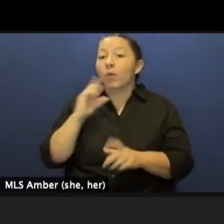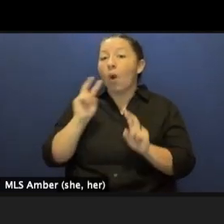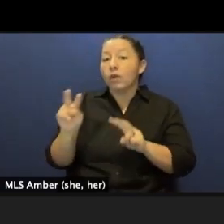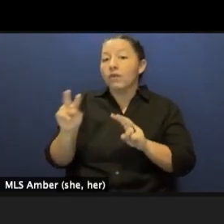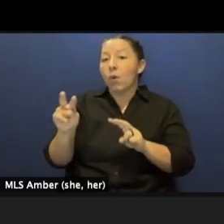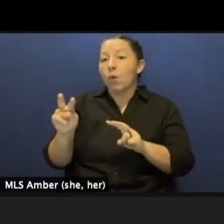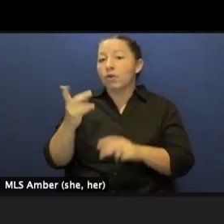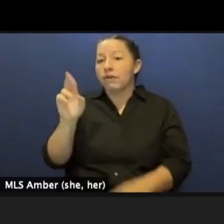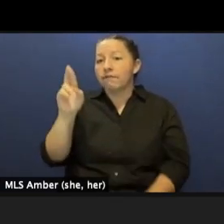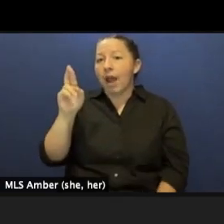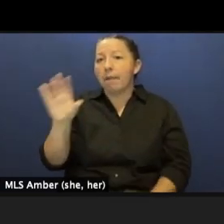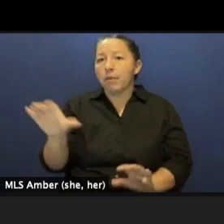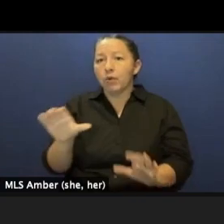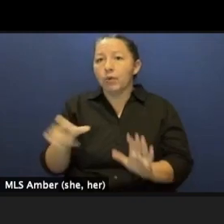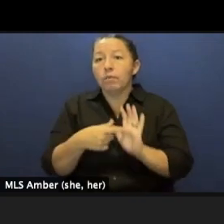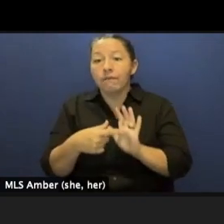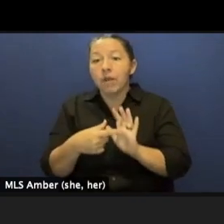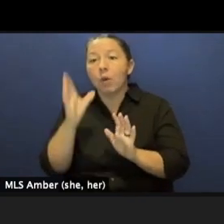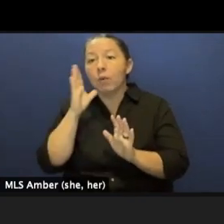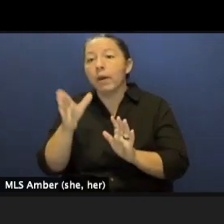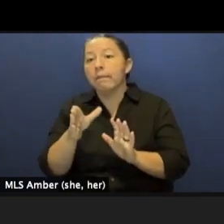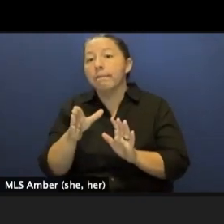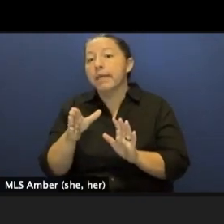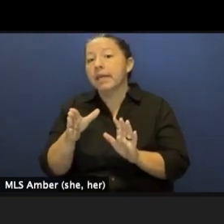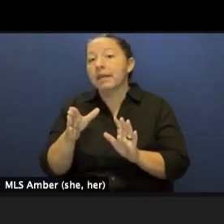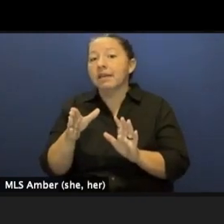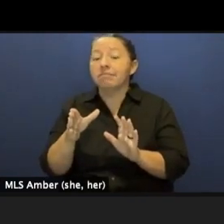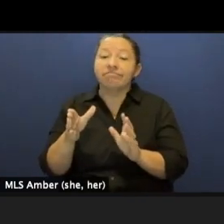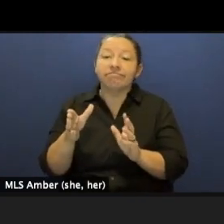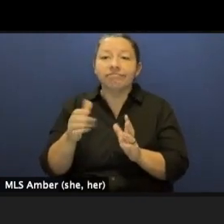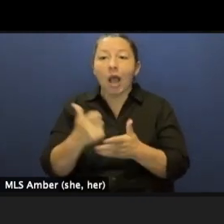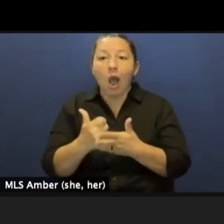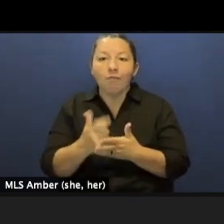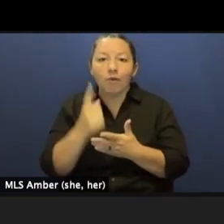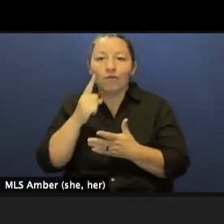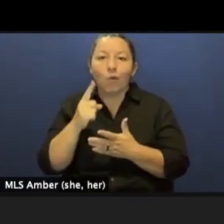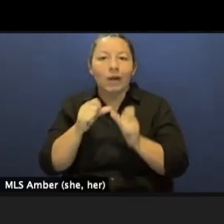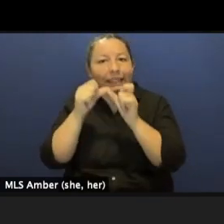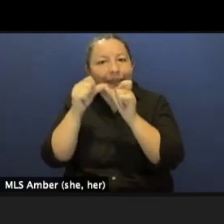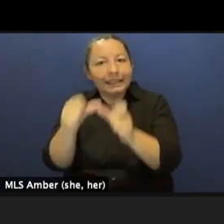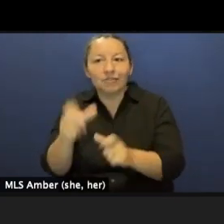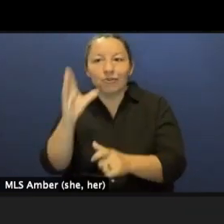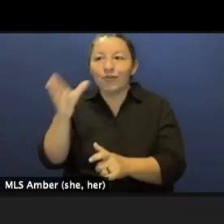it's really going to be enabling for a sustainable future on the